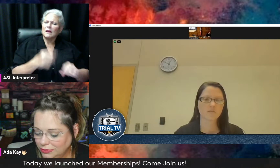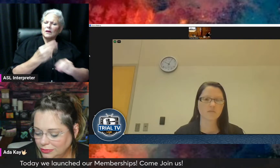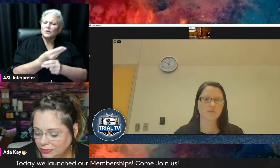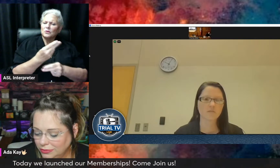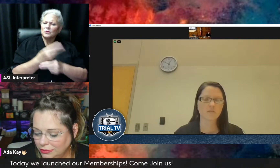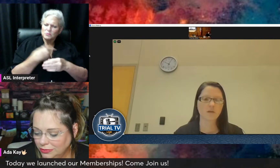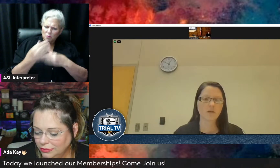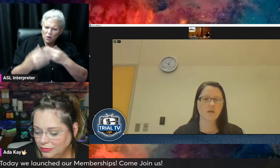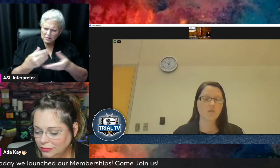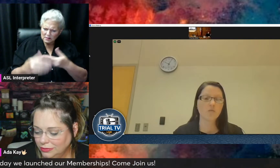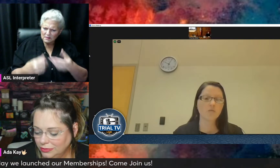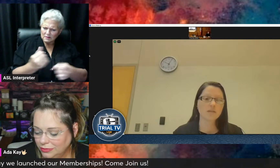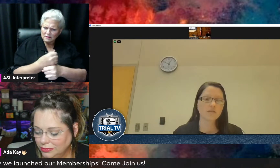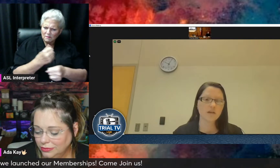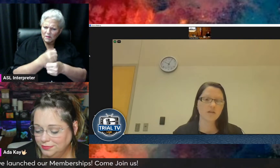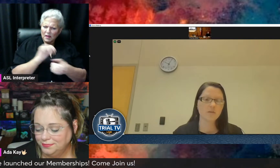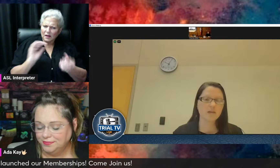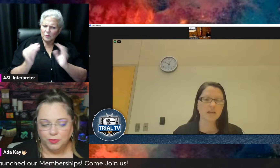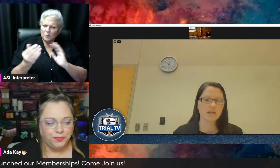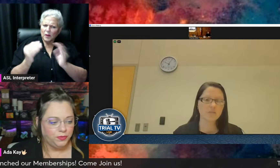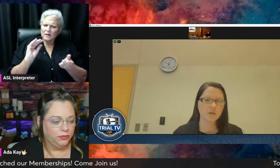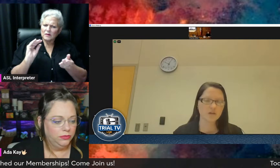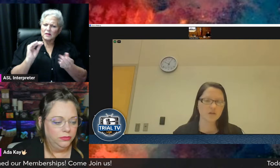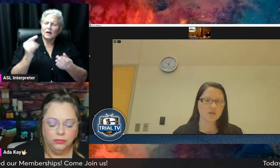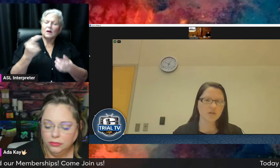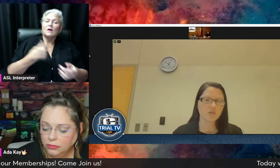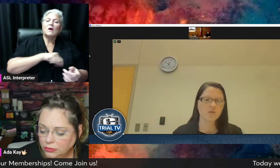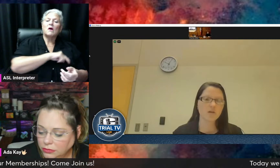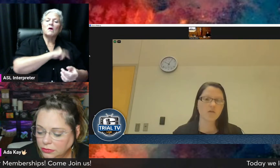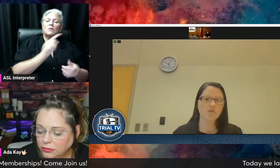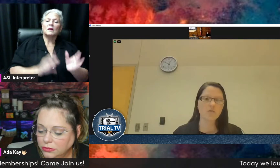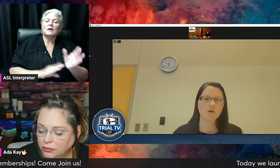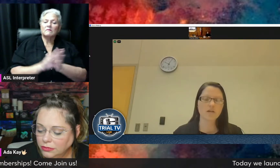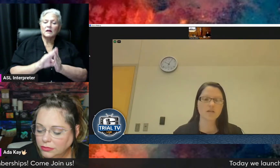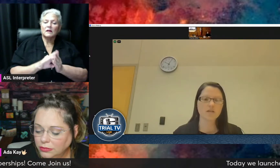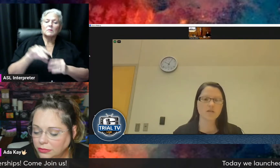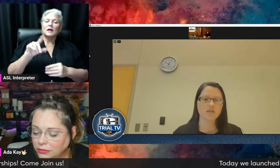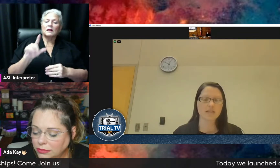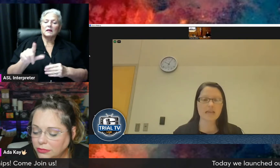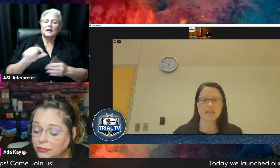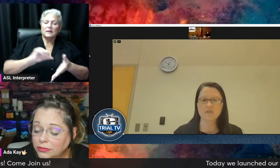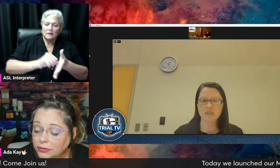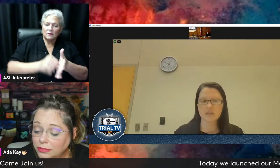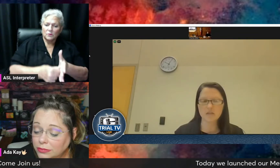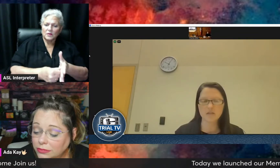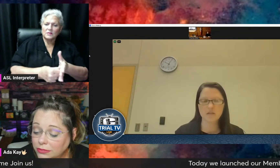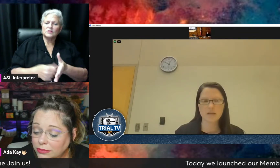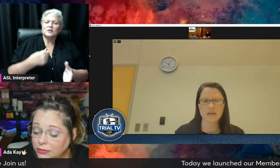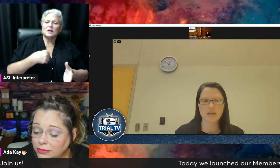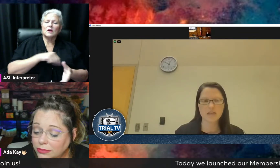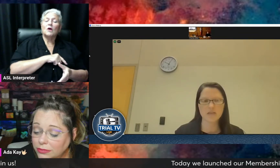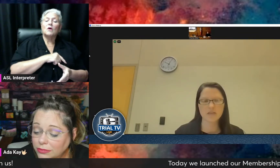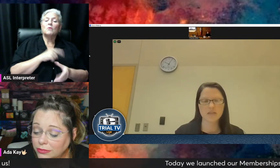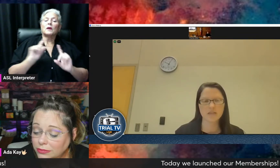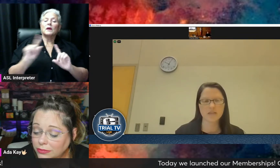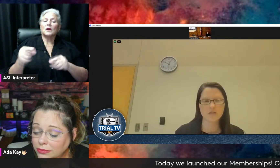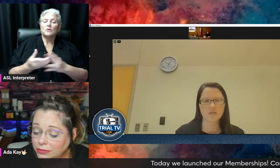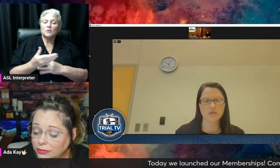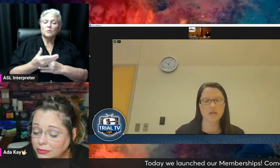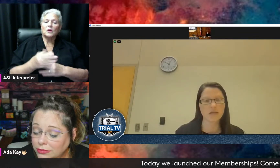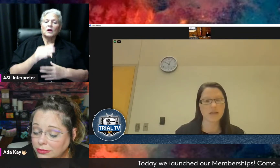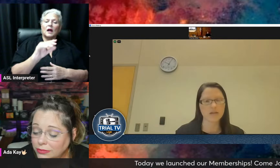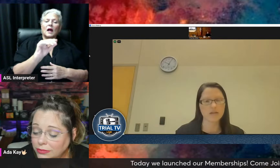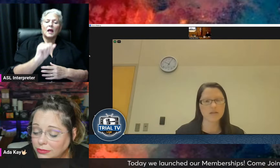comparisons? When we develop a latent impression, we go through a process known as ACE-V. ACE-V